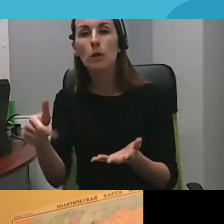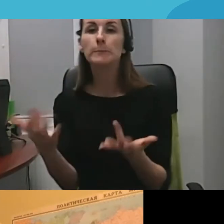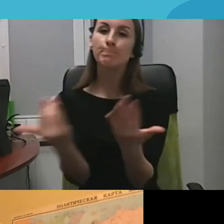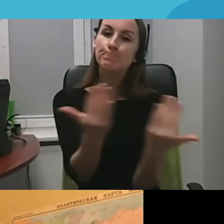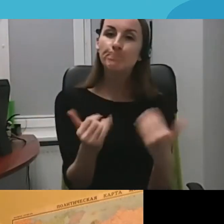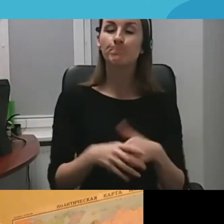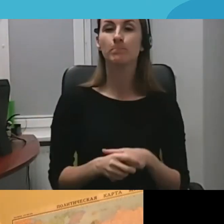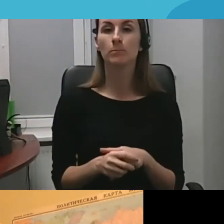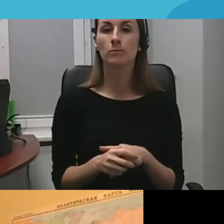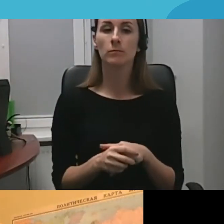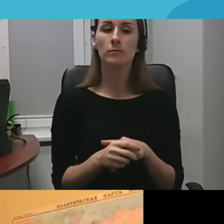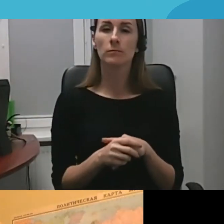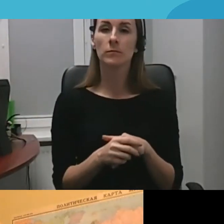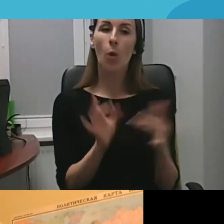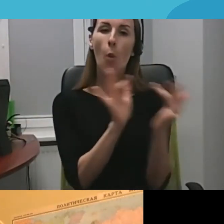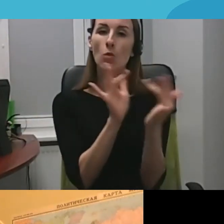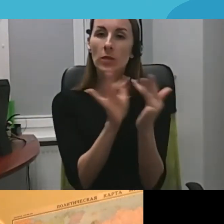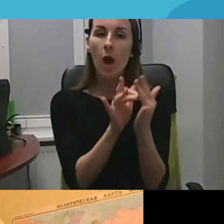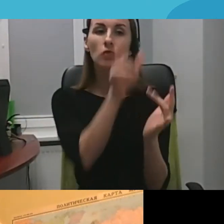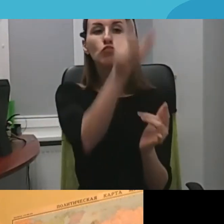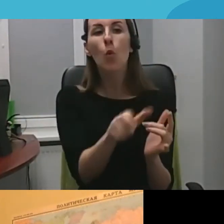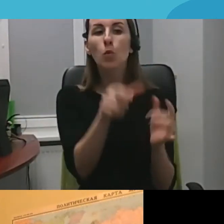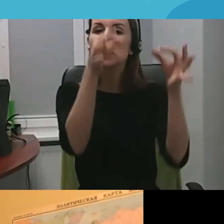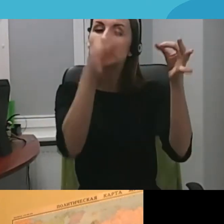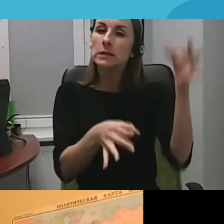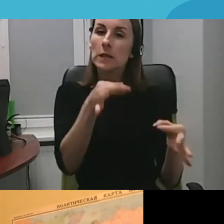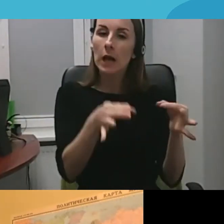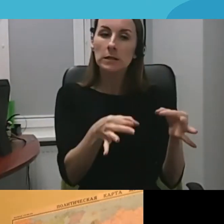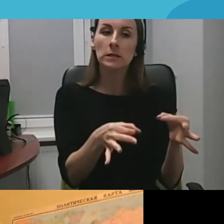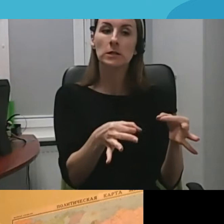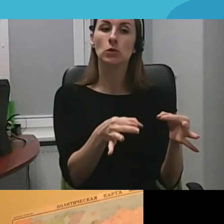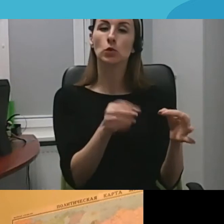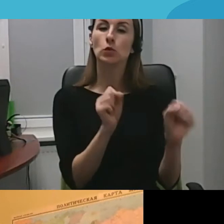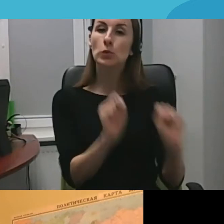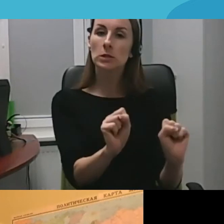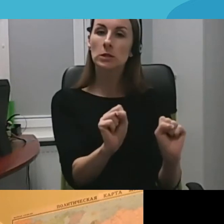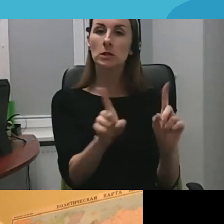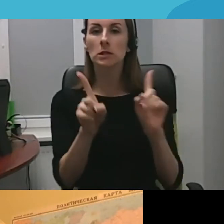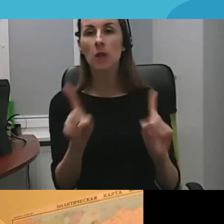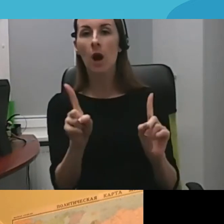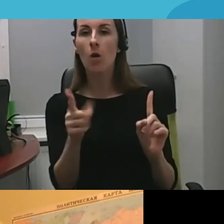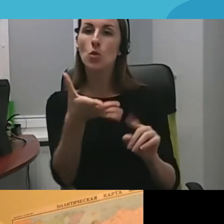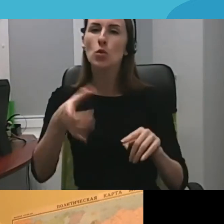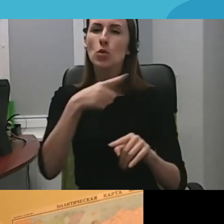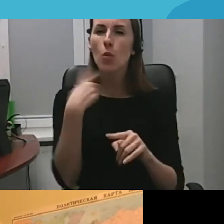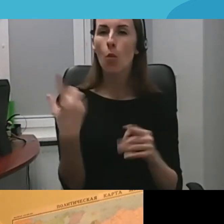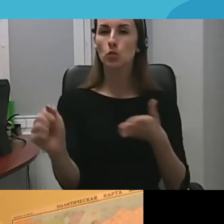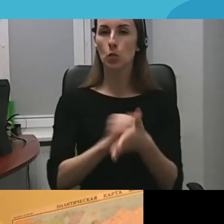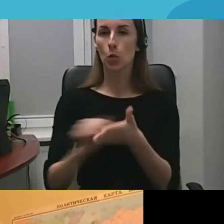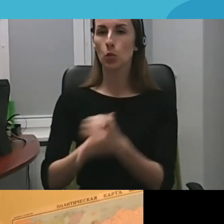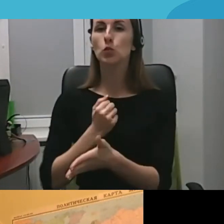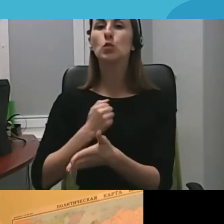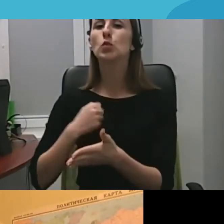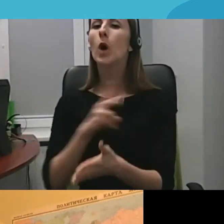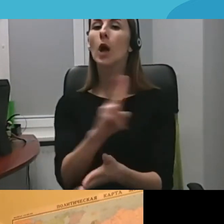to save as much documents as they have. I mean, for like, this is something that